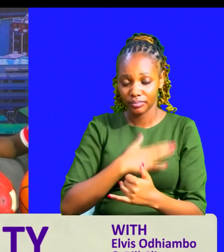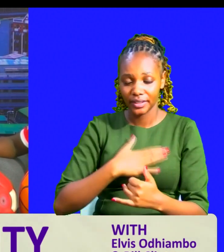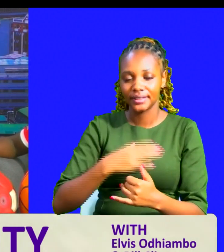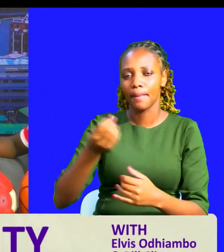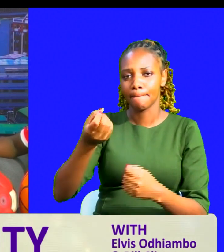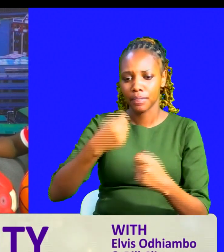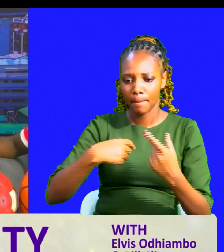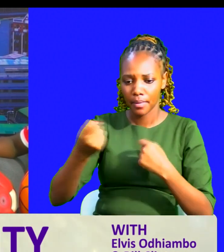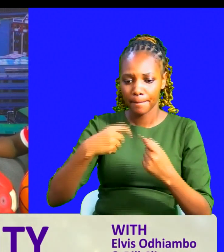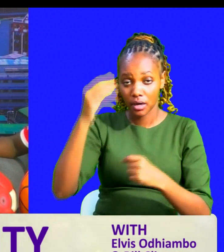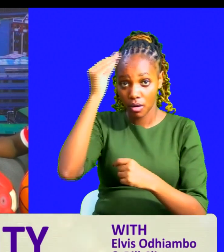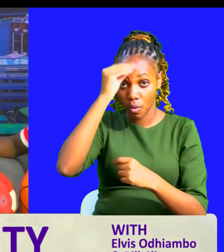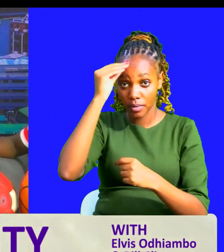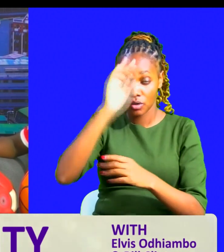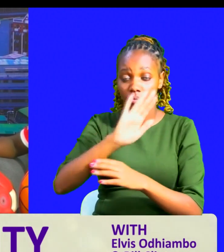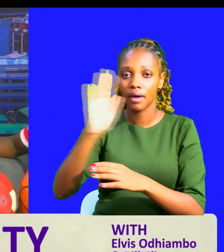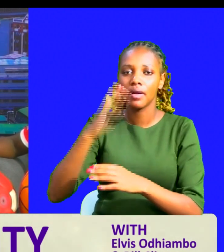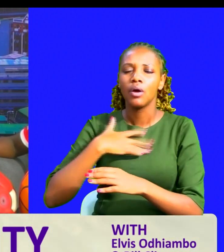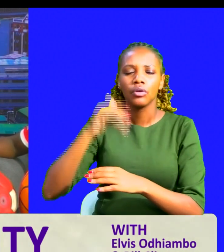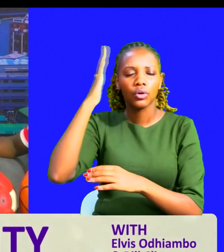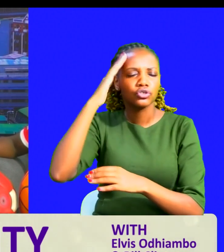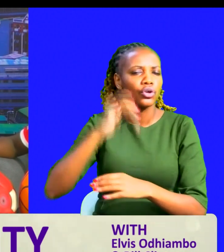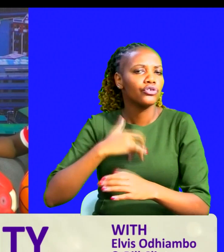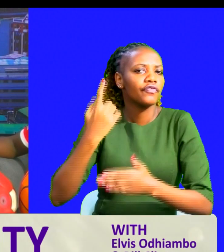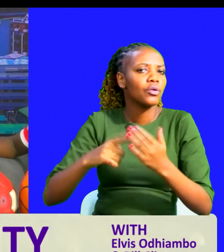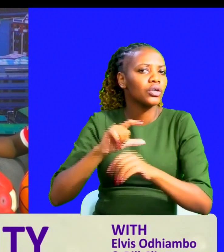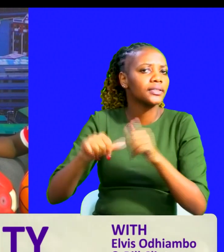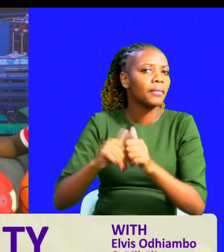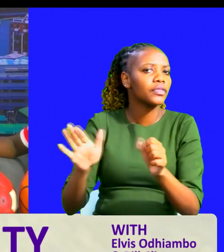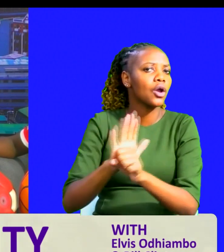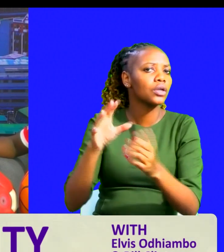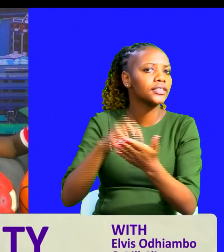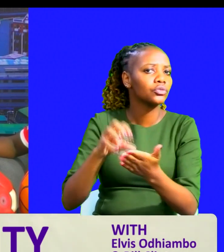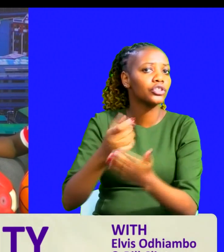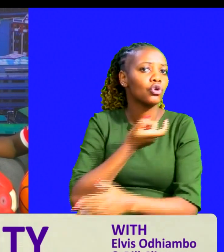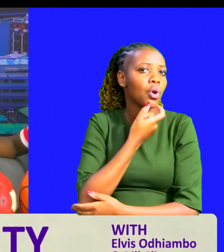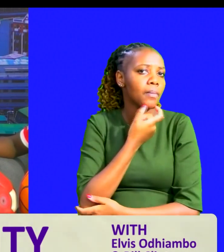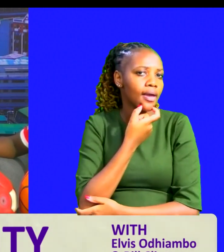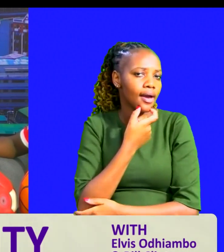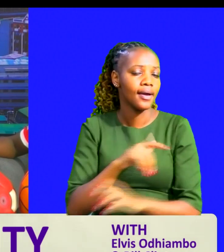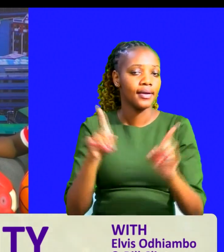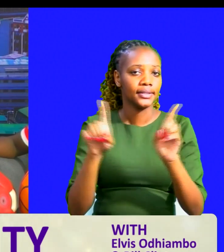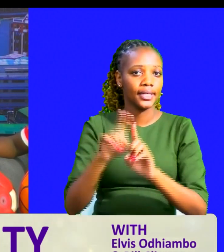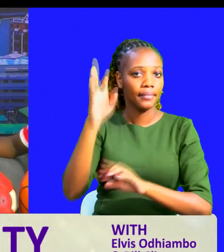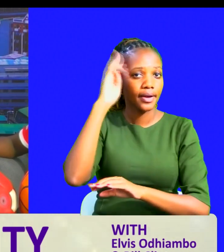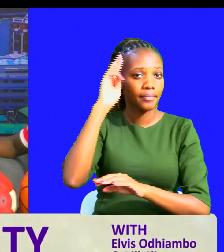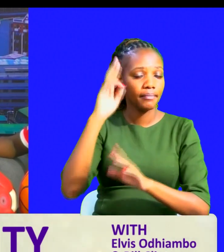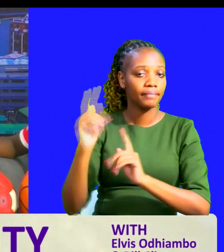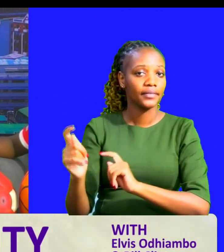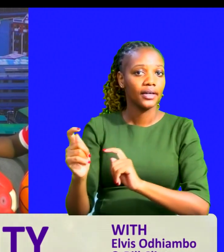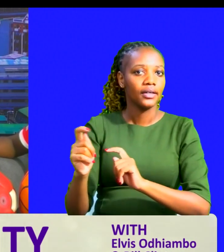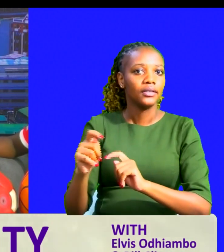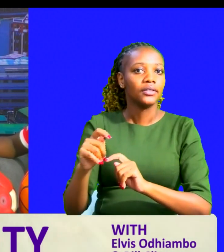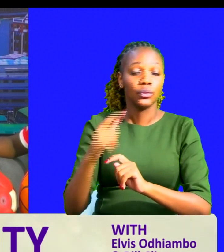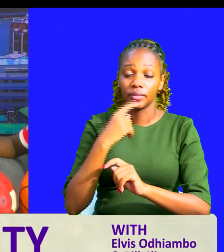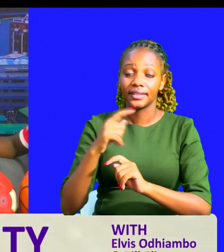to know how you feel about the whole situation, the whole Gor Mahia situation. And remember, the transfer, just like we said, the